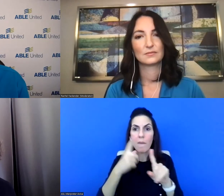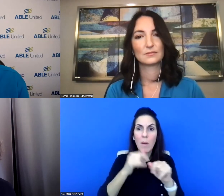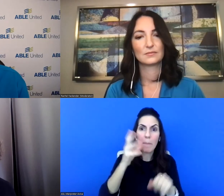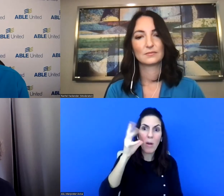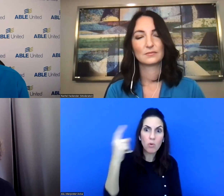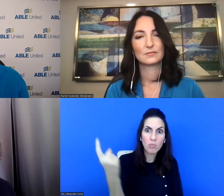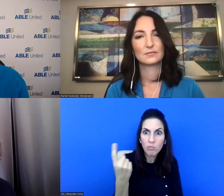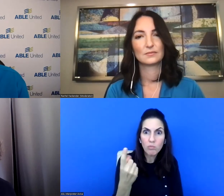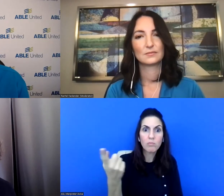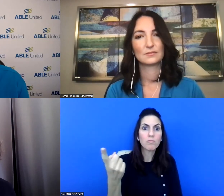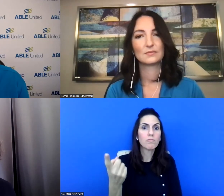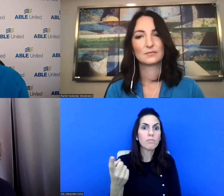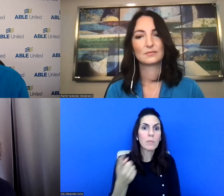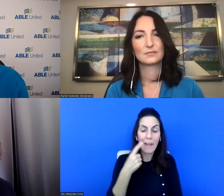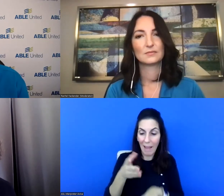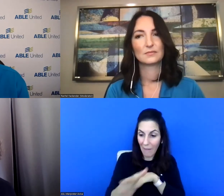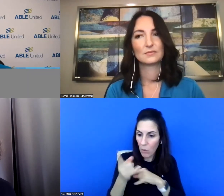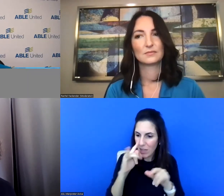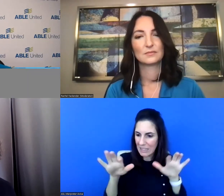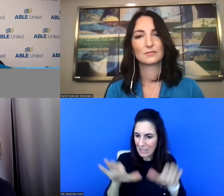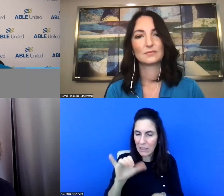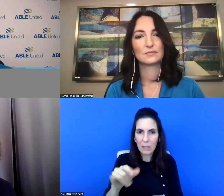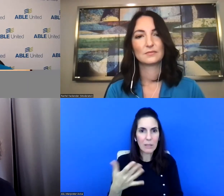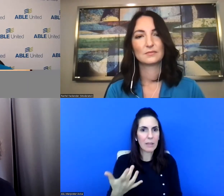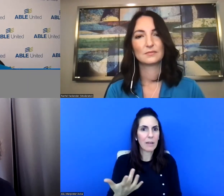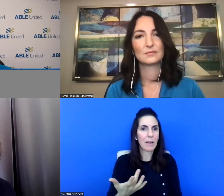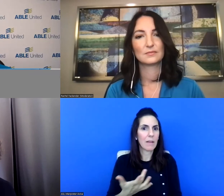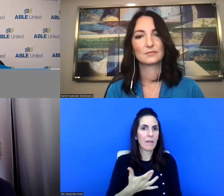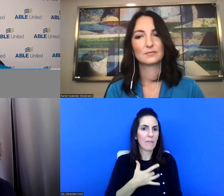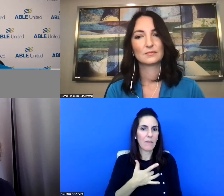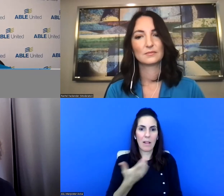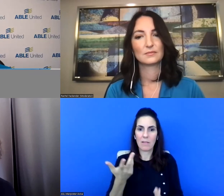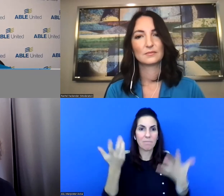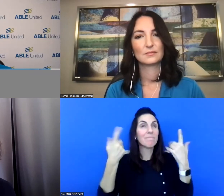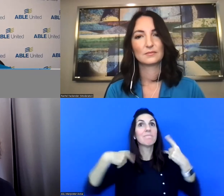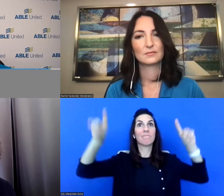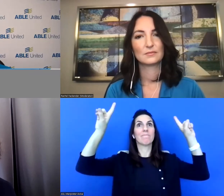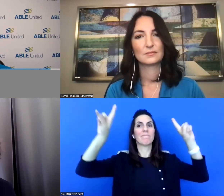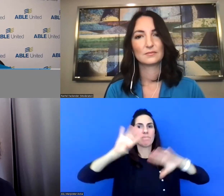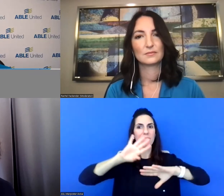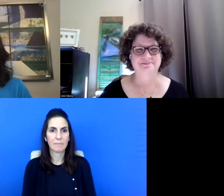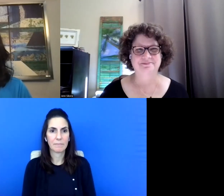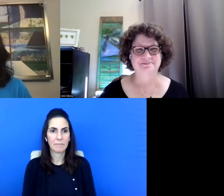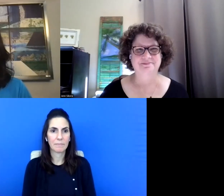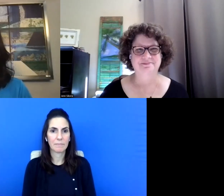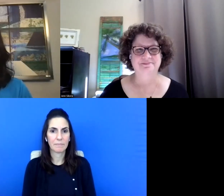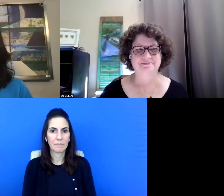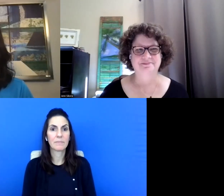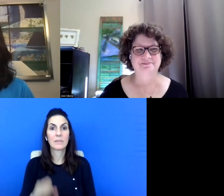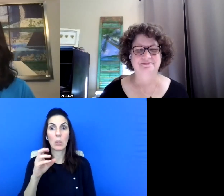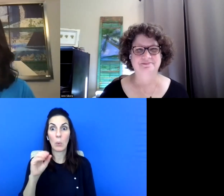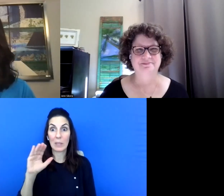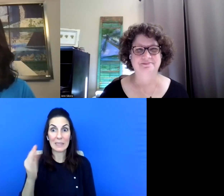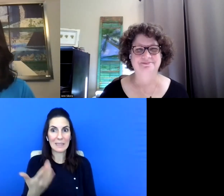that after they've done it, they feel a sense of accomplishment, that they got something done for them. Okay, looks like we're